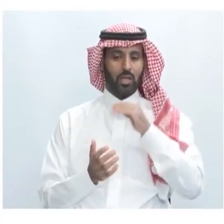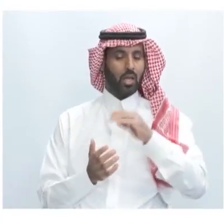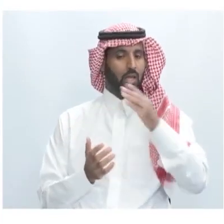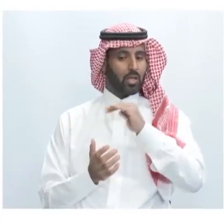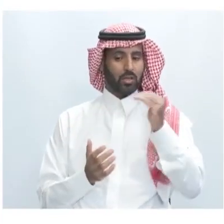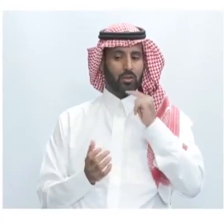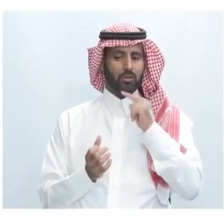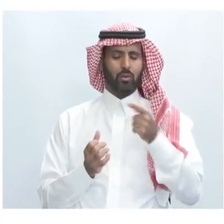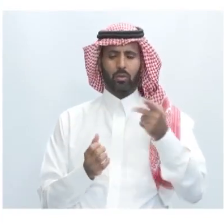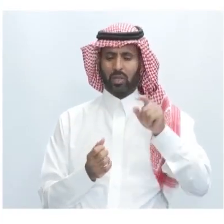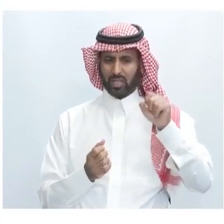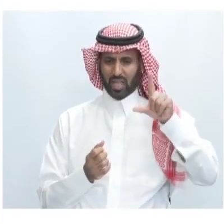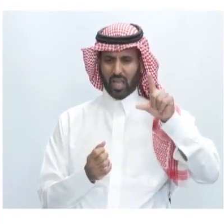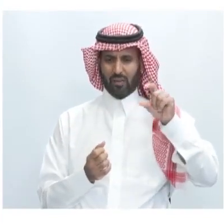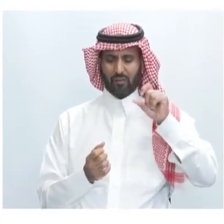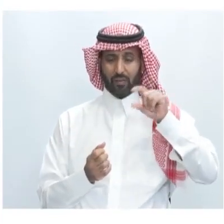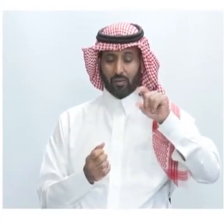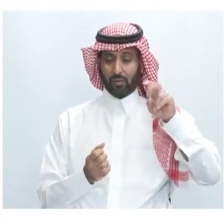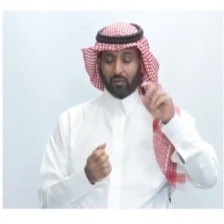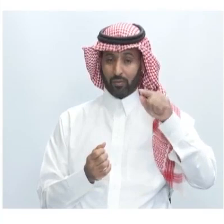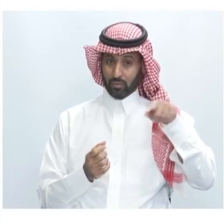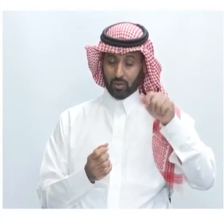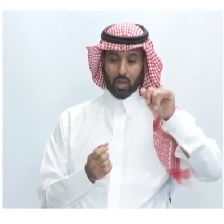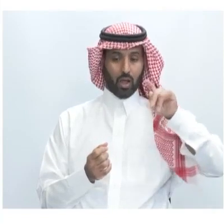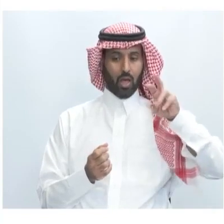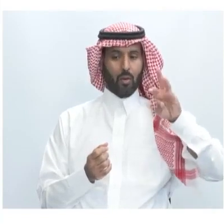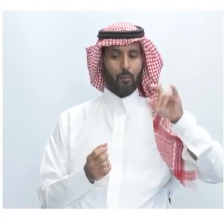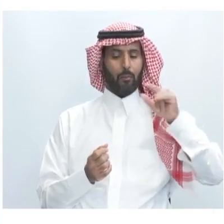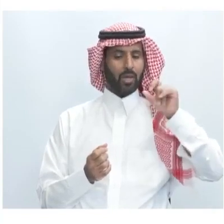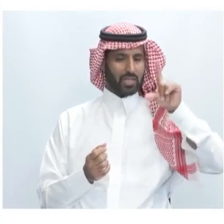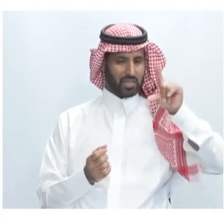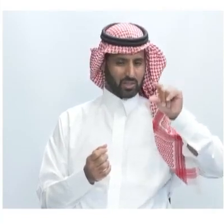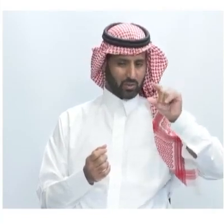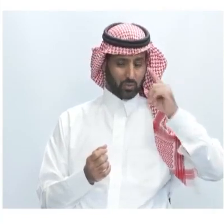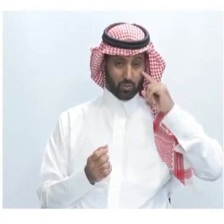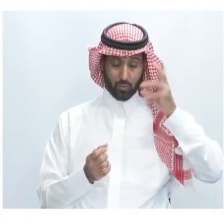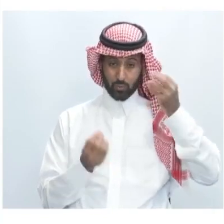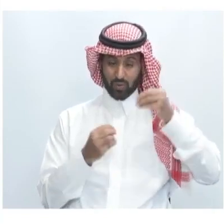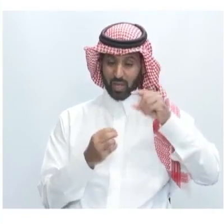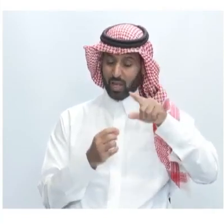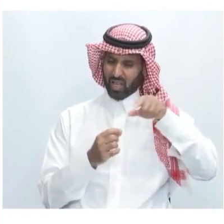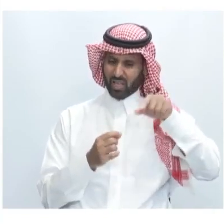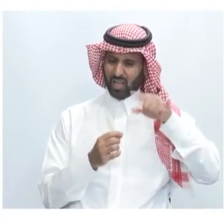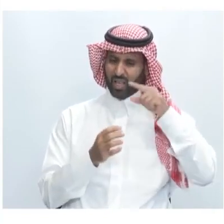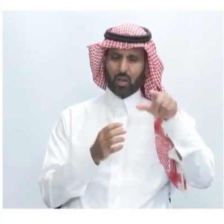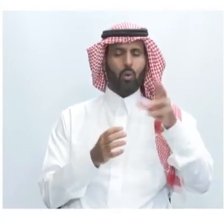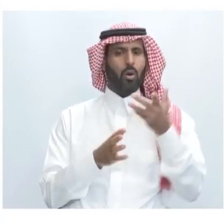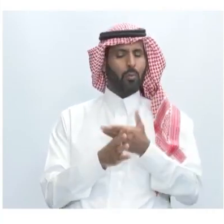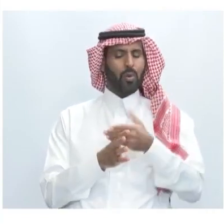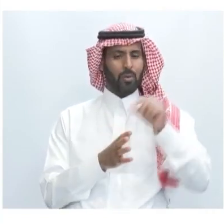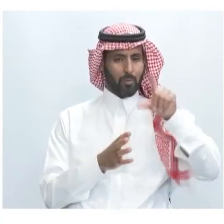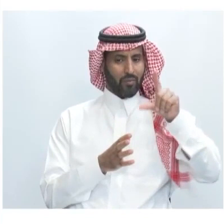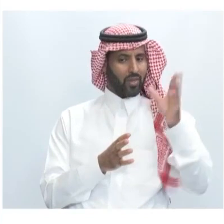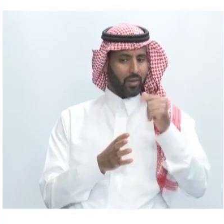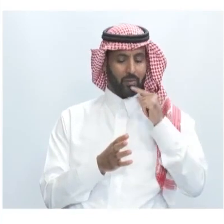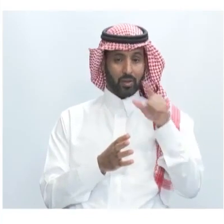with the correct capitalization, with the correct capitalization. So each sentence here is full of mistakes regarding the capitalization